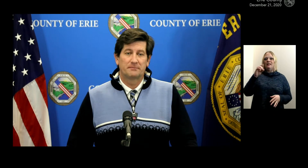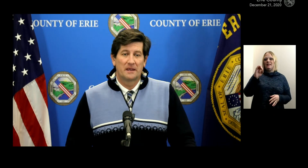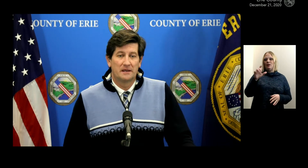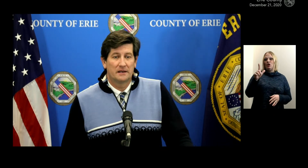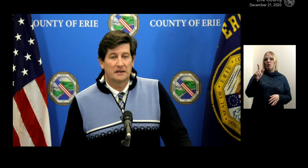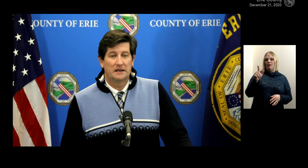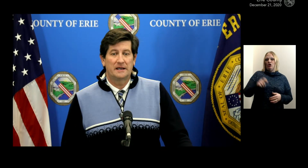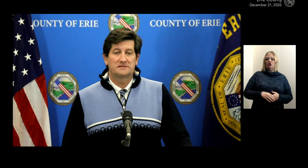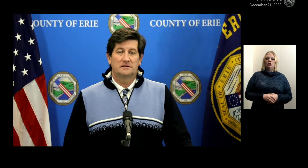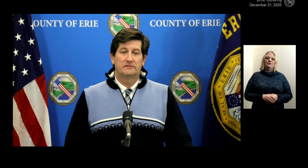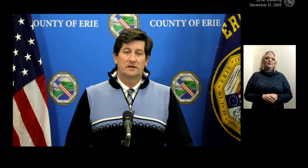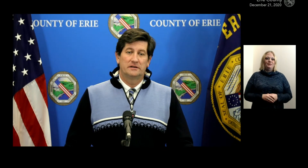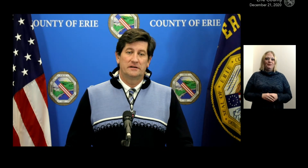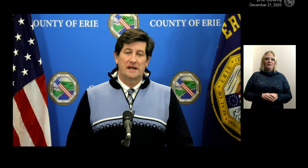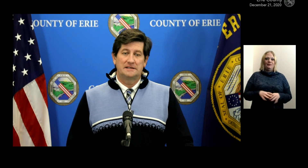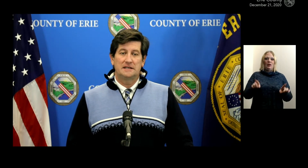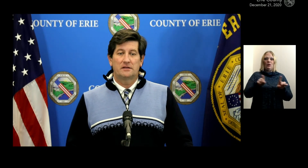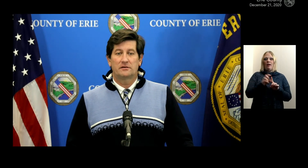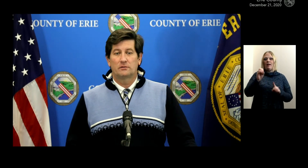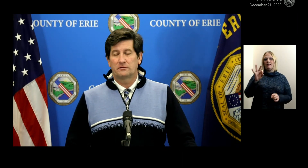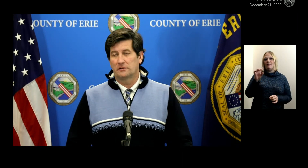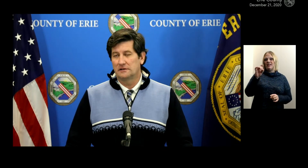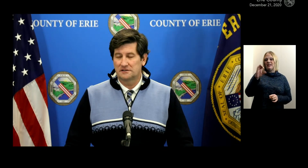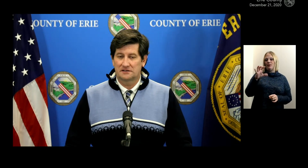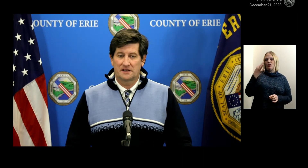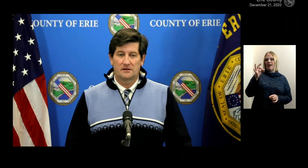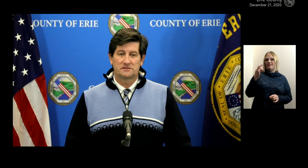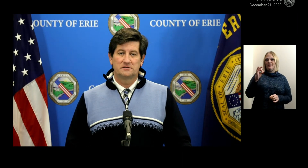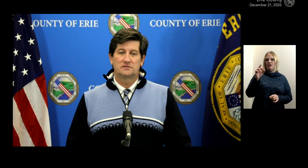21st, as of the 19th, there were